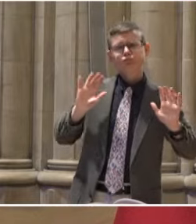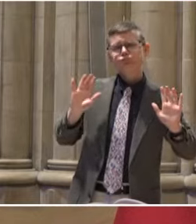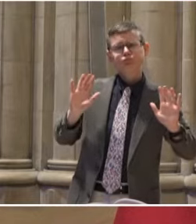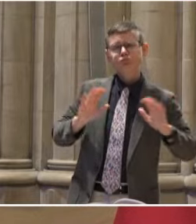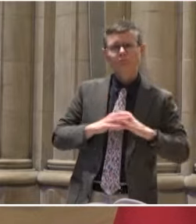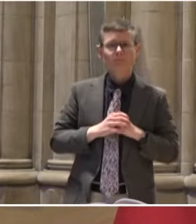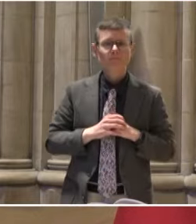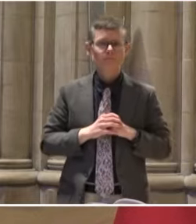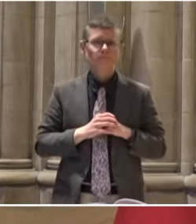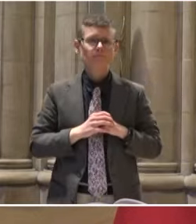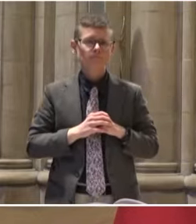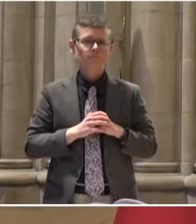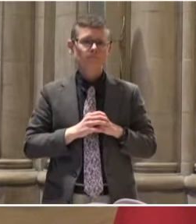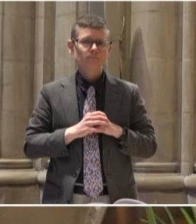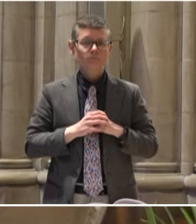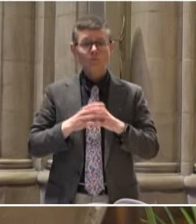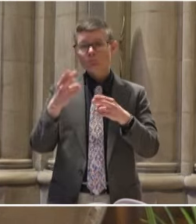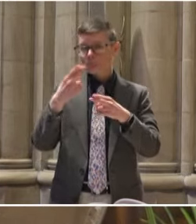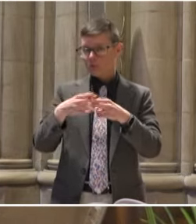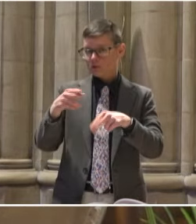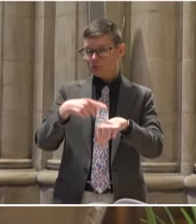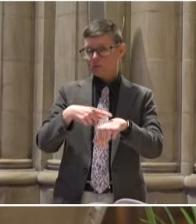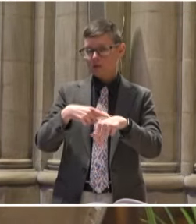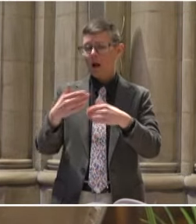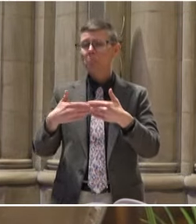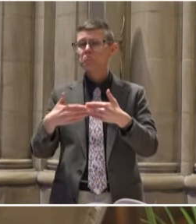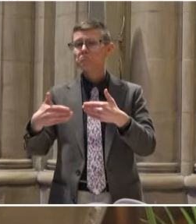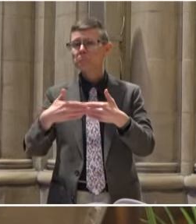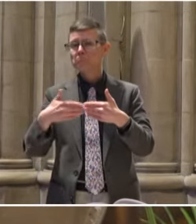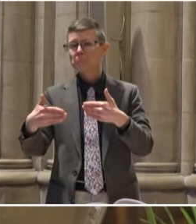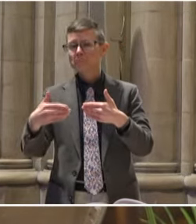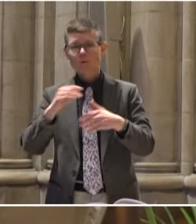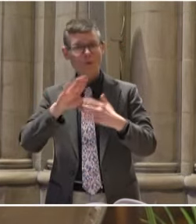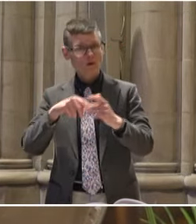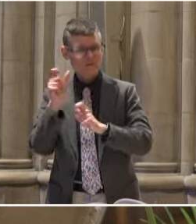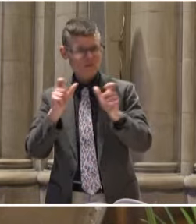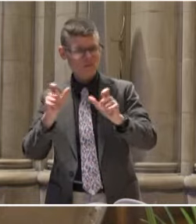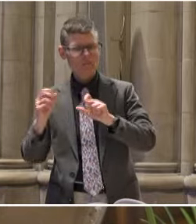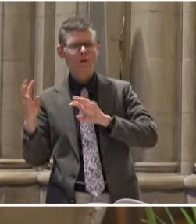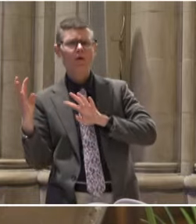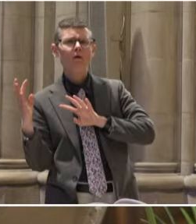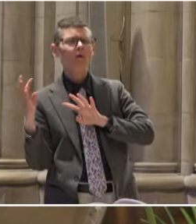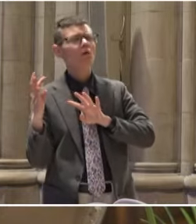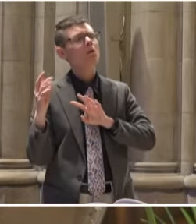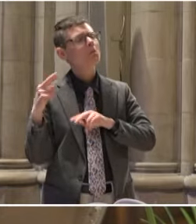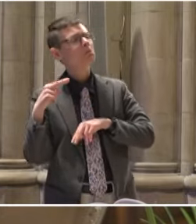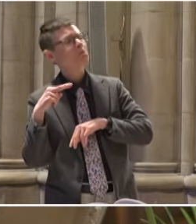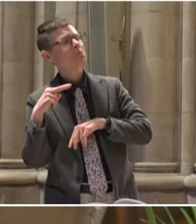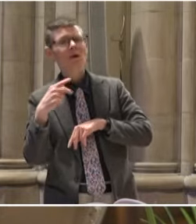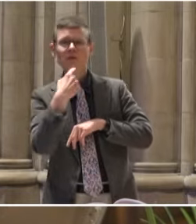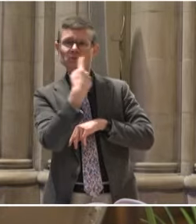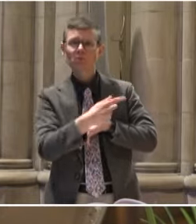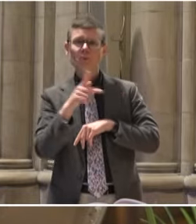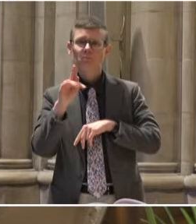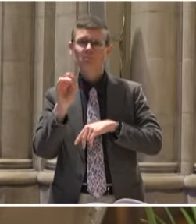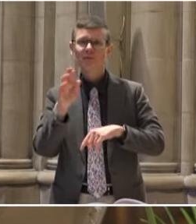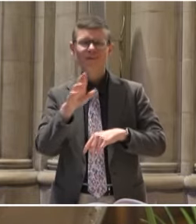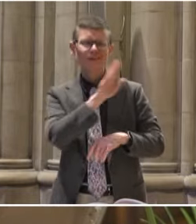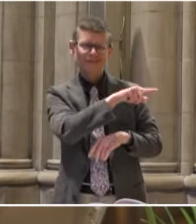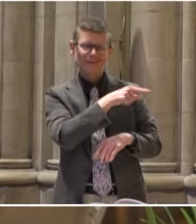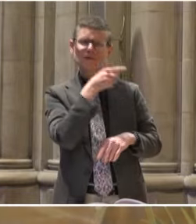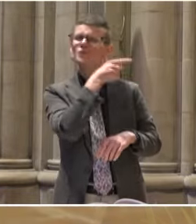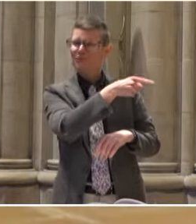Then, after a little while, the bystanders again said to Peter, "Certainly you are one